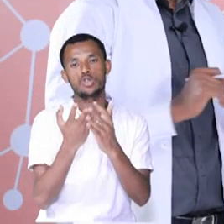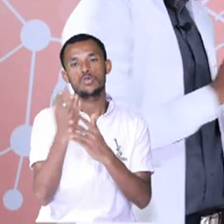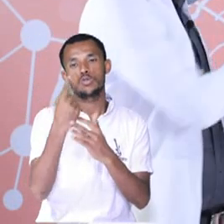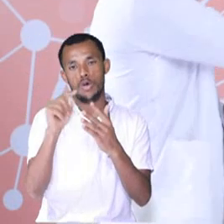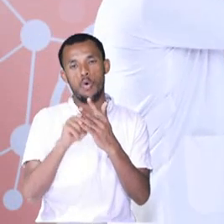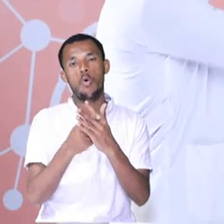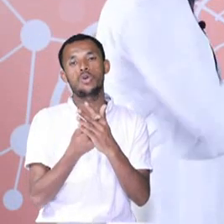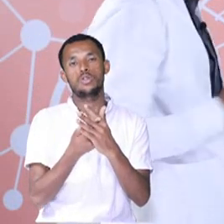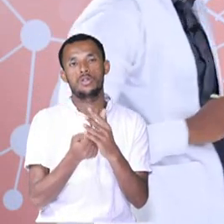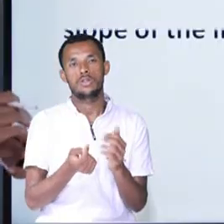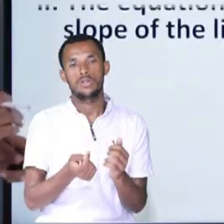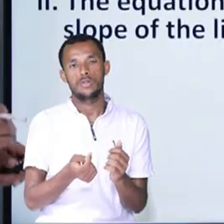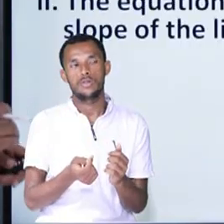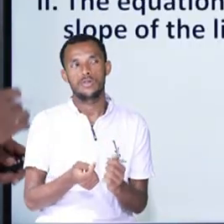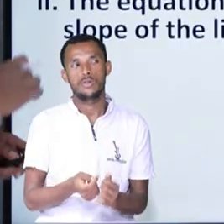origin.